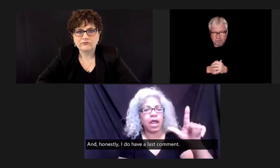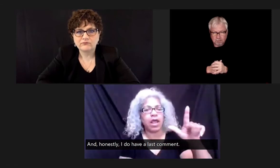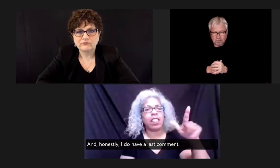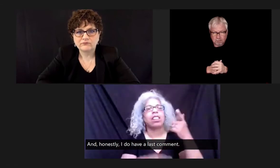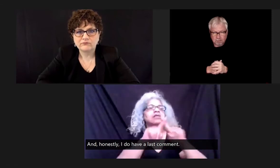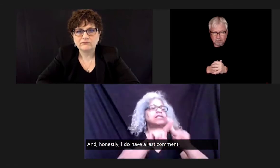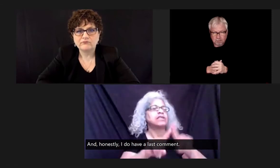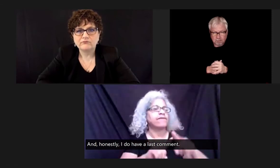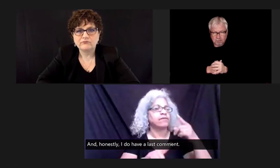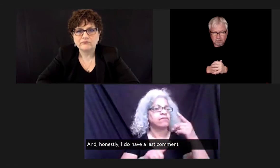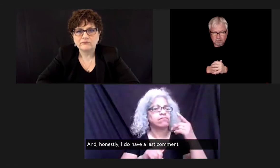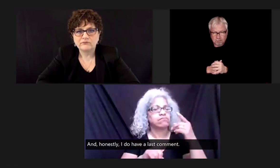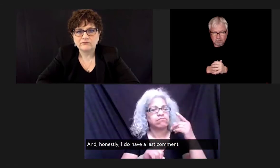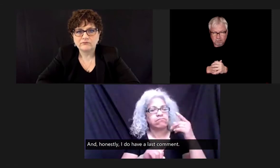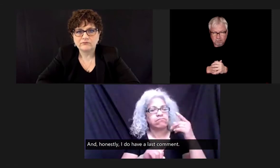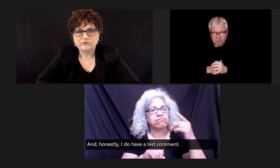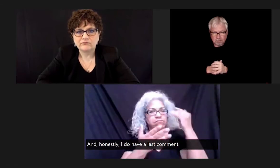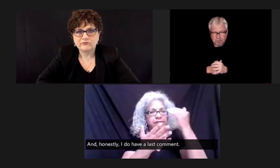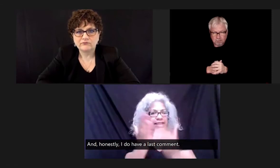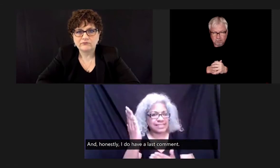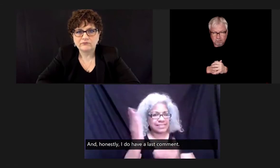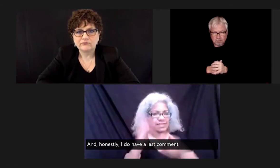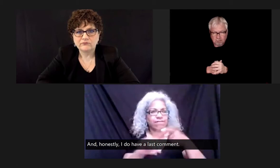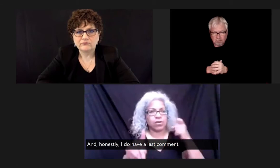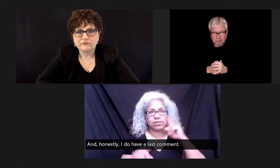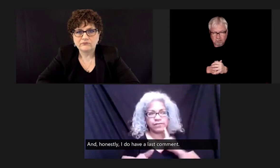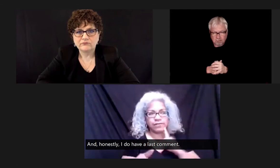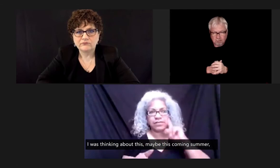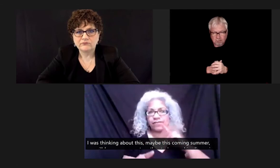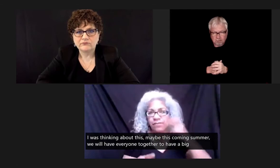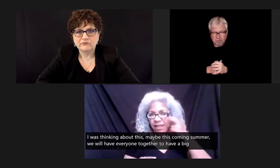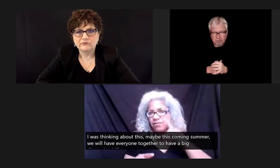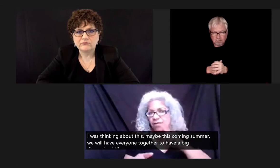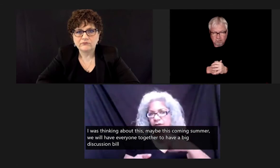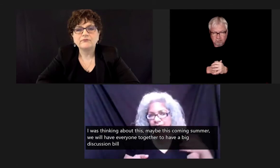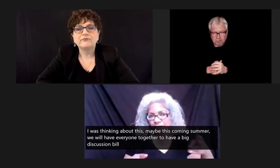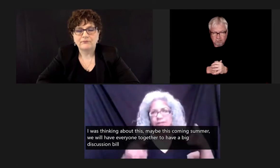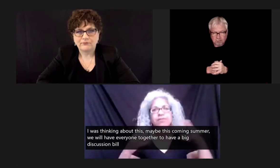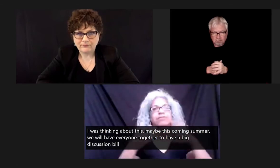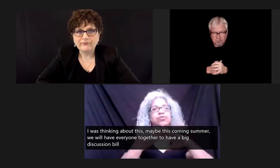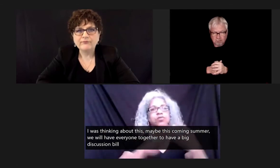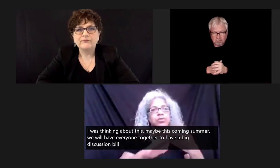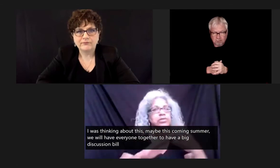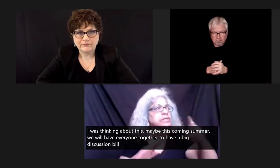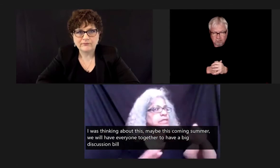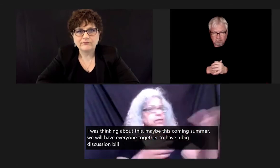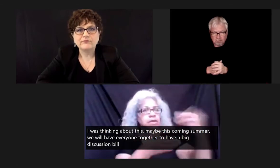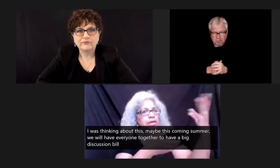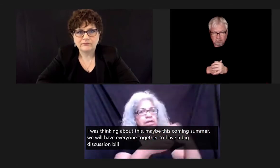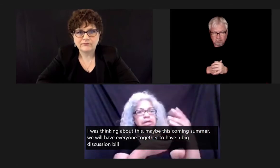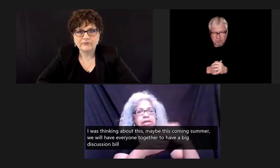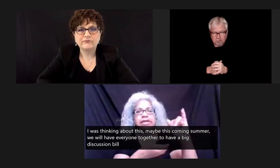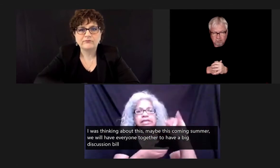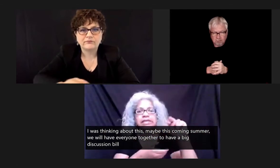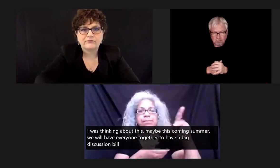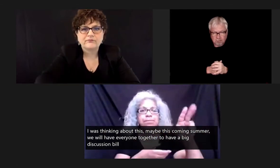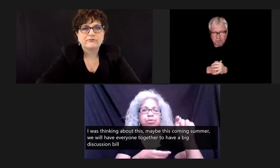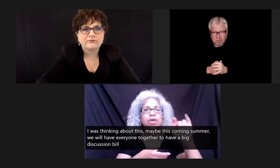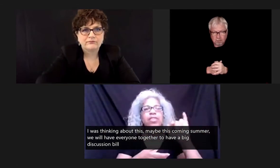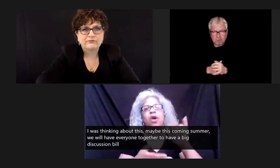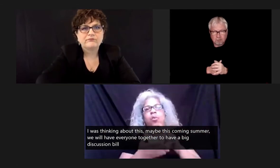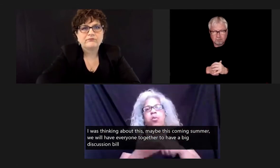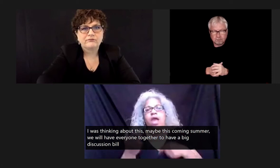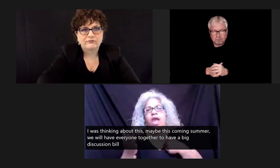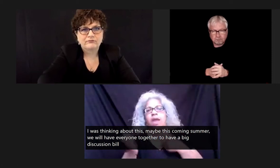discussion about how we can improve through different bills. We have a list of issues for the deaf, deafblind, and hard